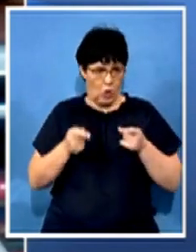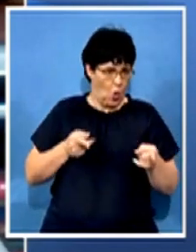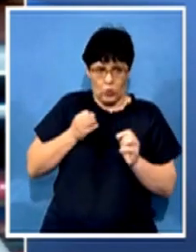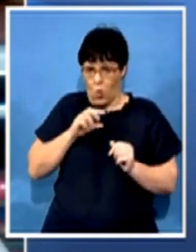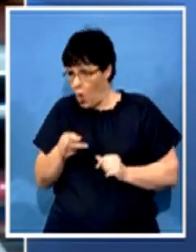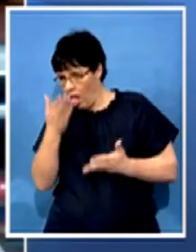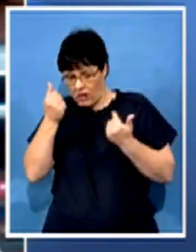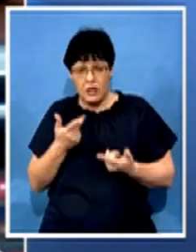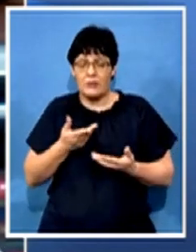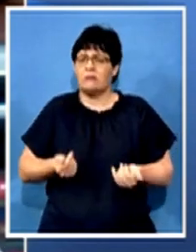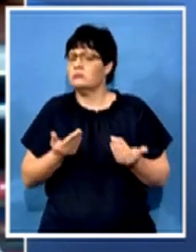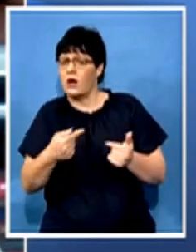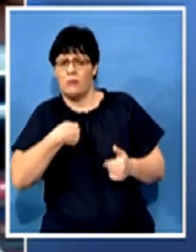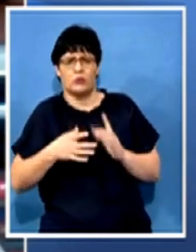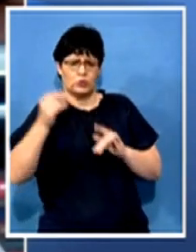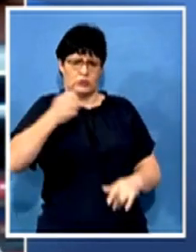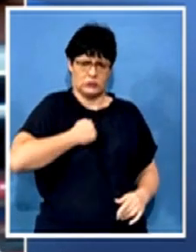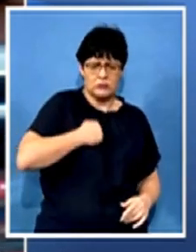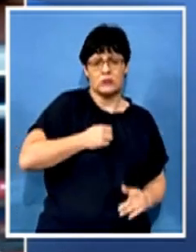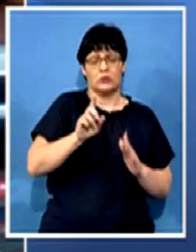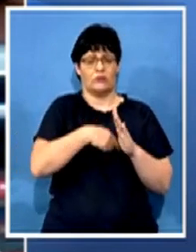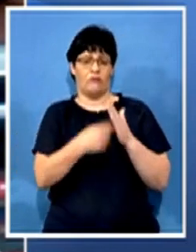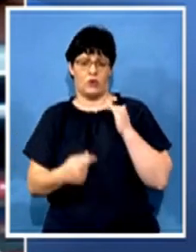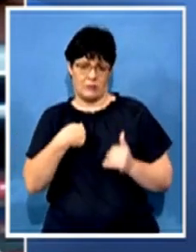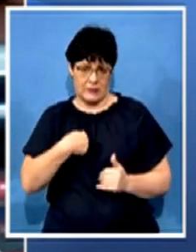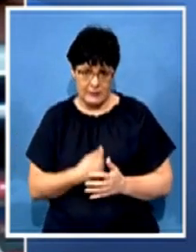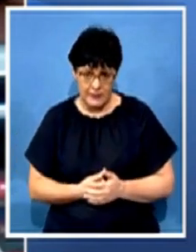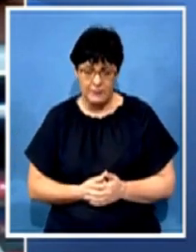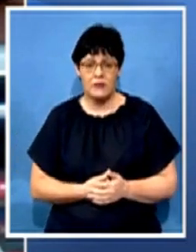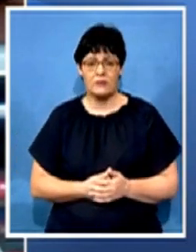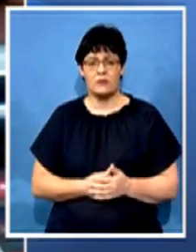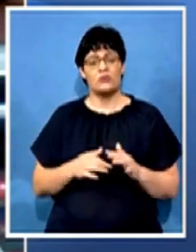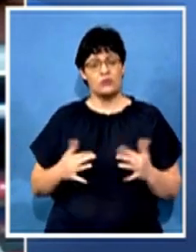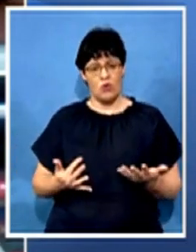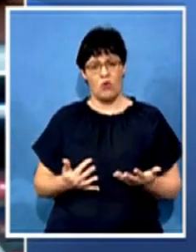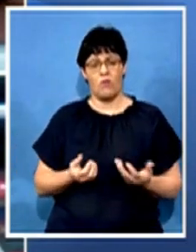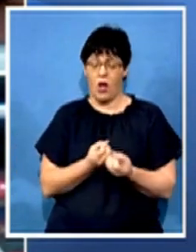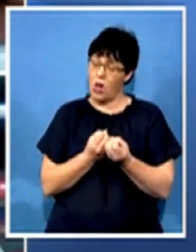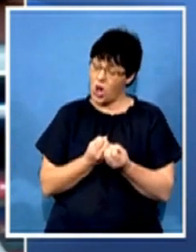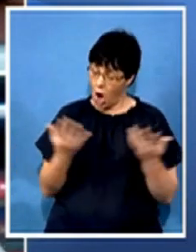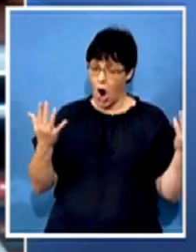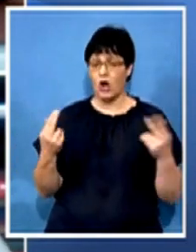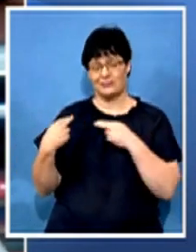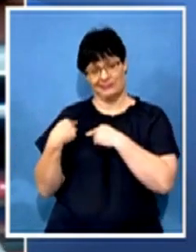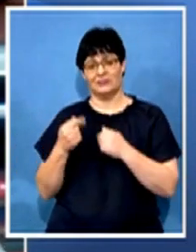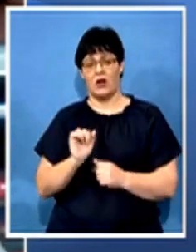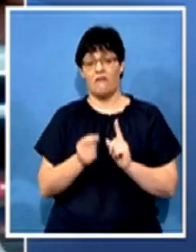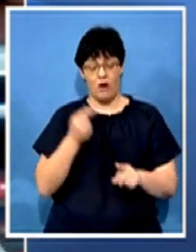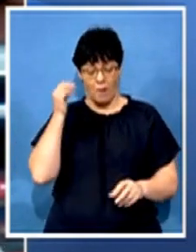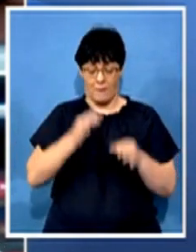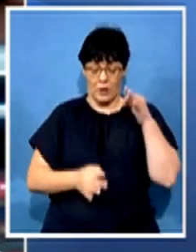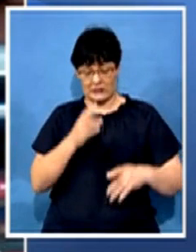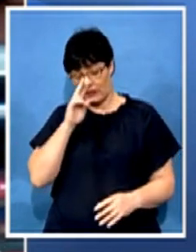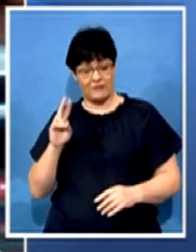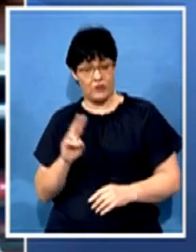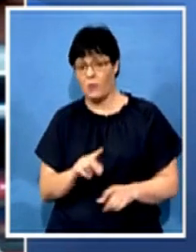rightful people to run that municipality. So there is a lot at stake because not only from a political point of view, but also there is pride at